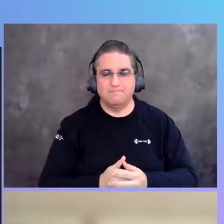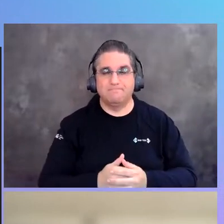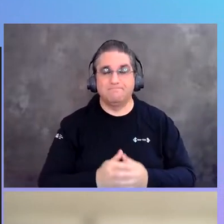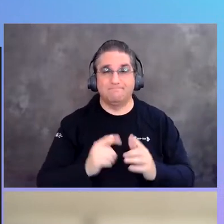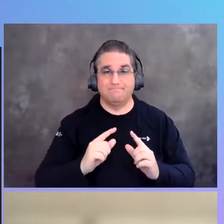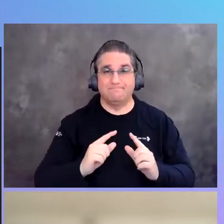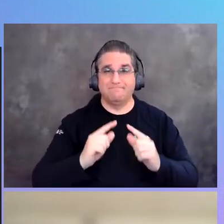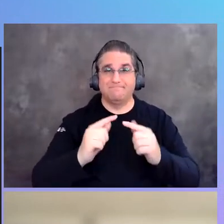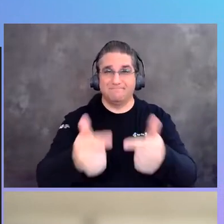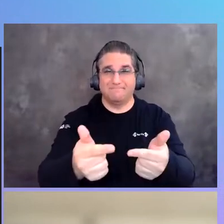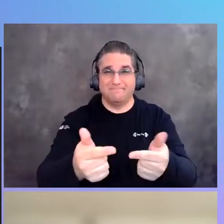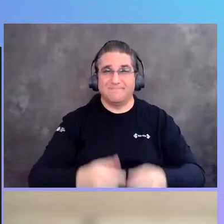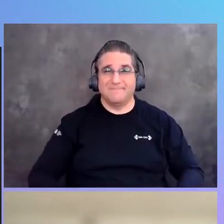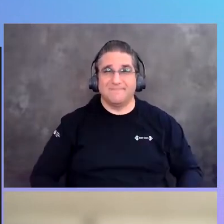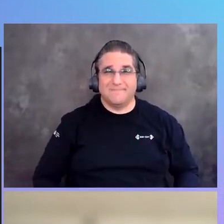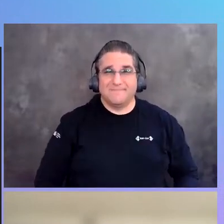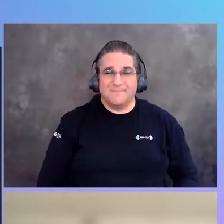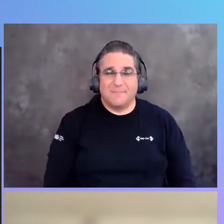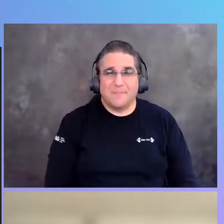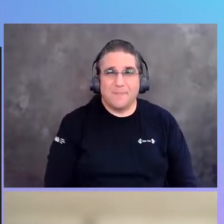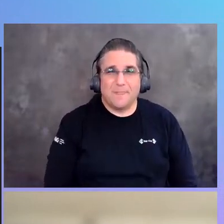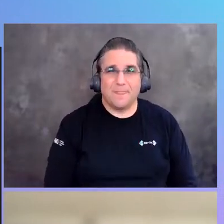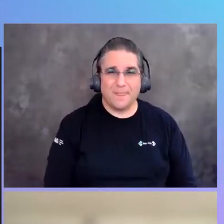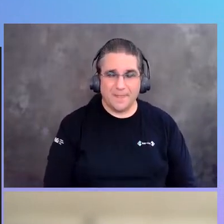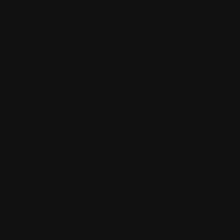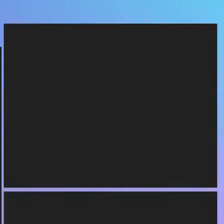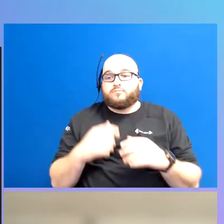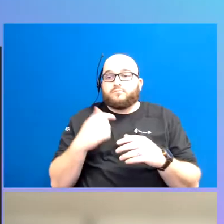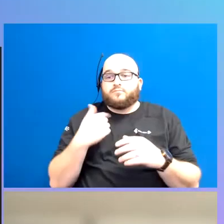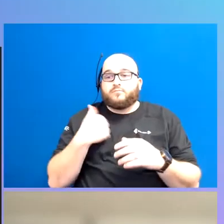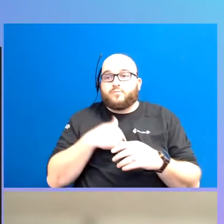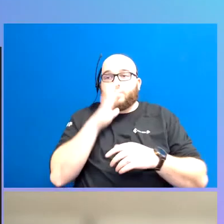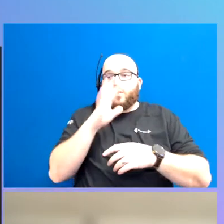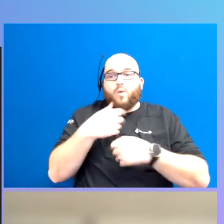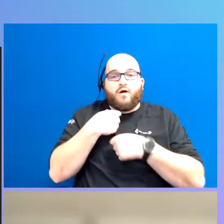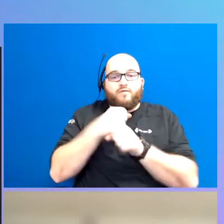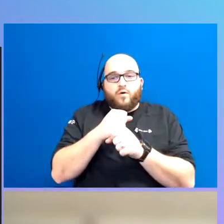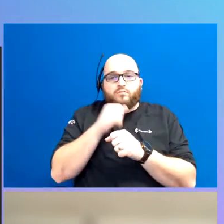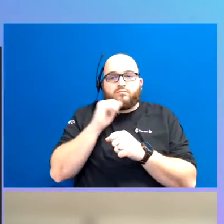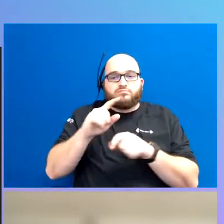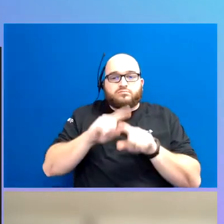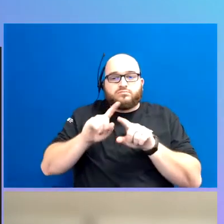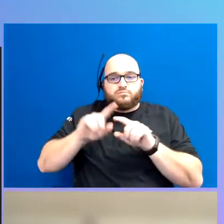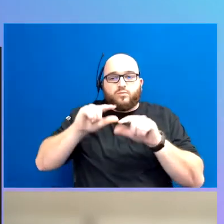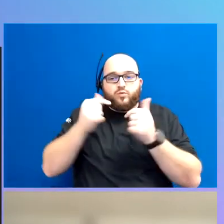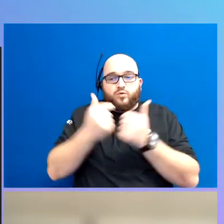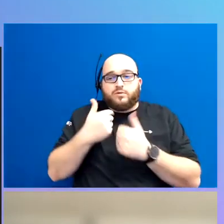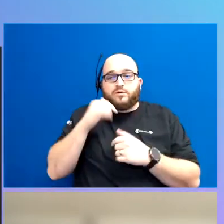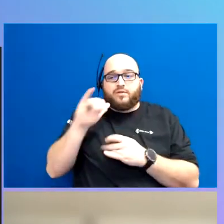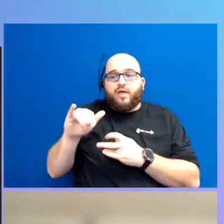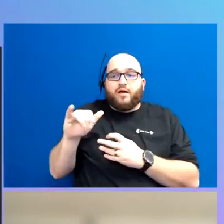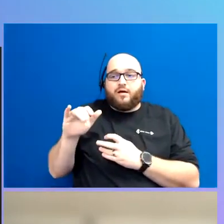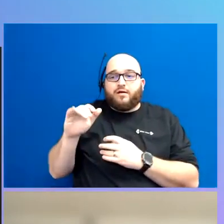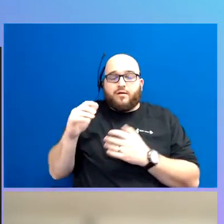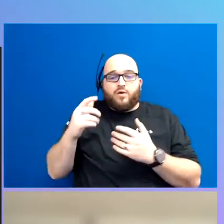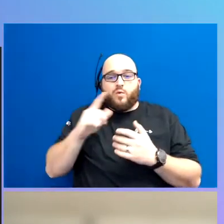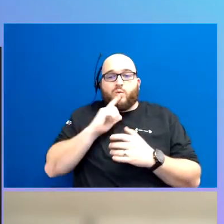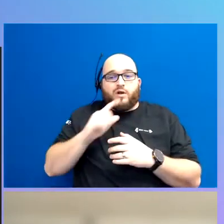things we did, we formed enablement groups, not just me, but the wider business. So Fidelity really did spend a lot of